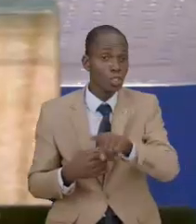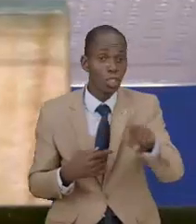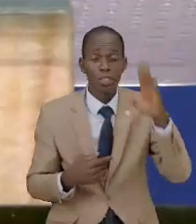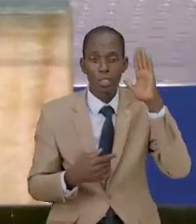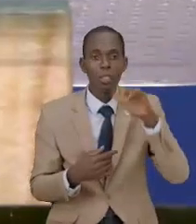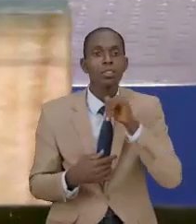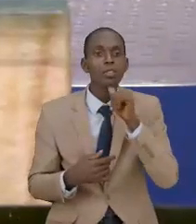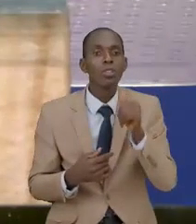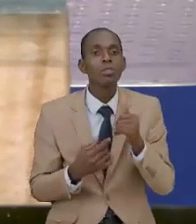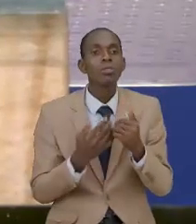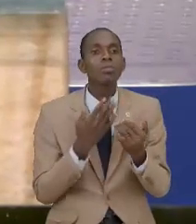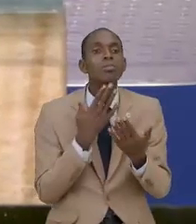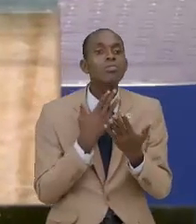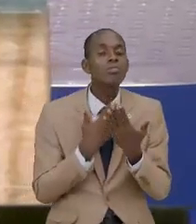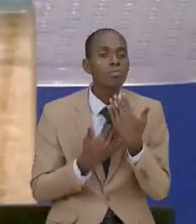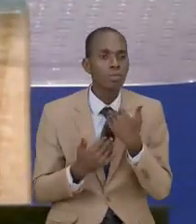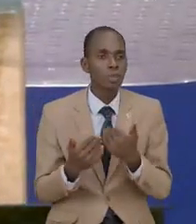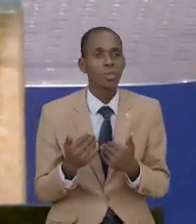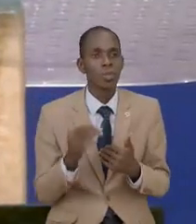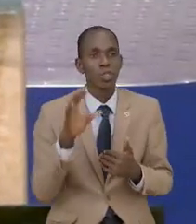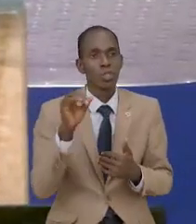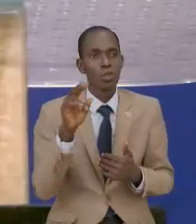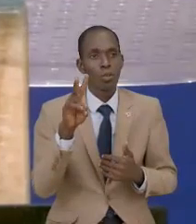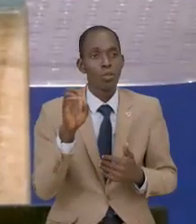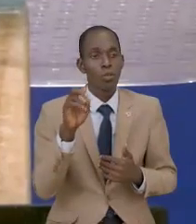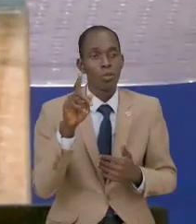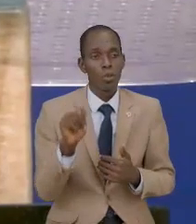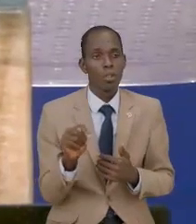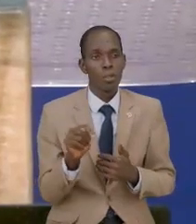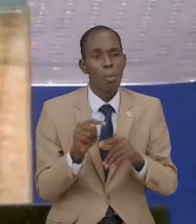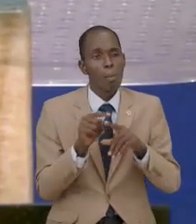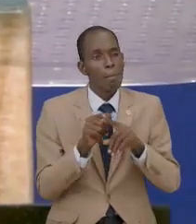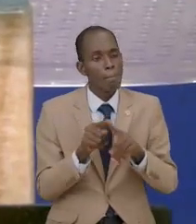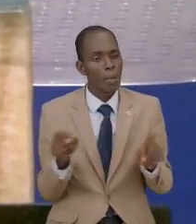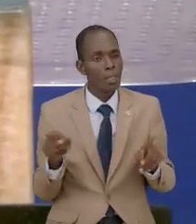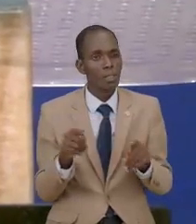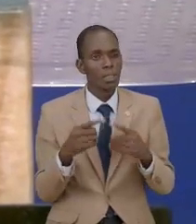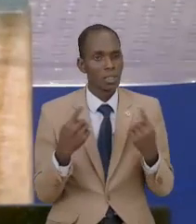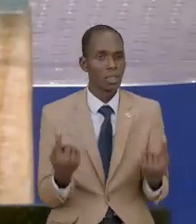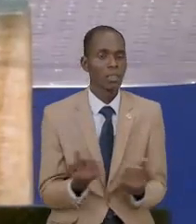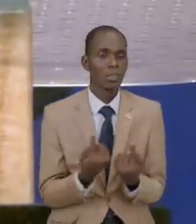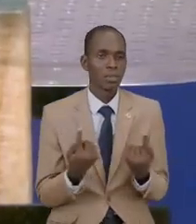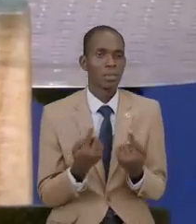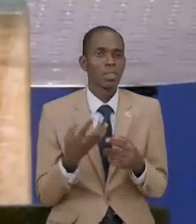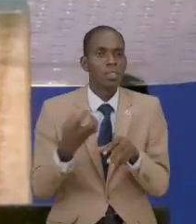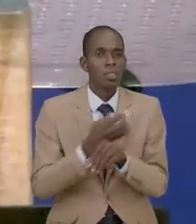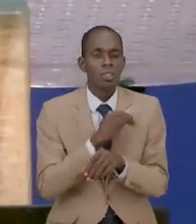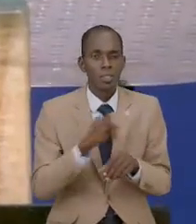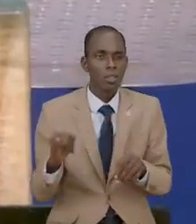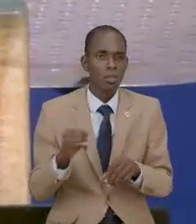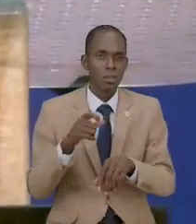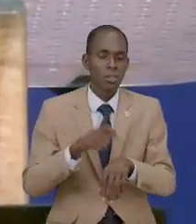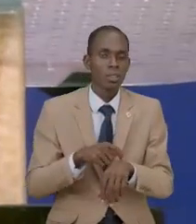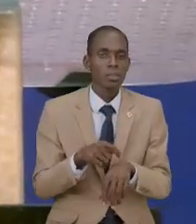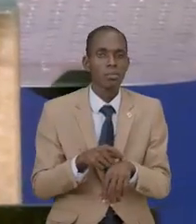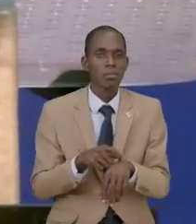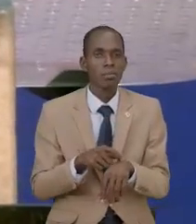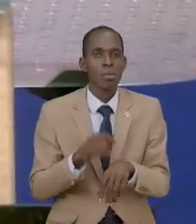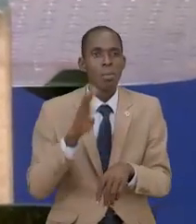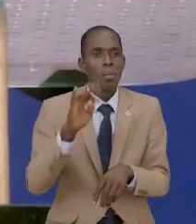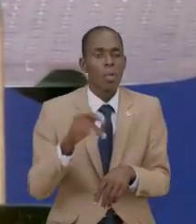at verse 8. In verse 8, but sin taking occasion by